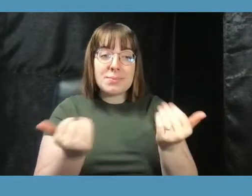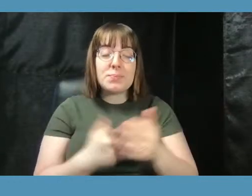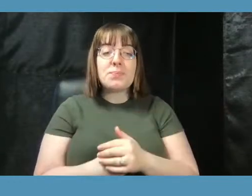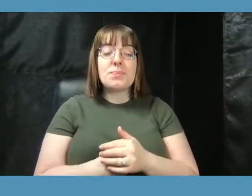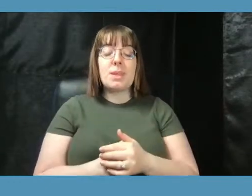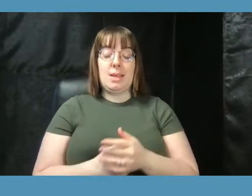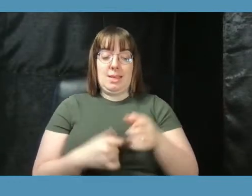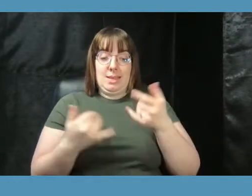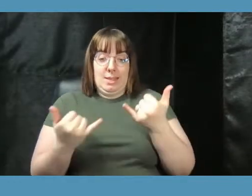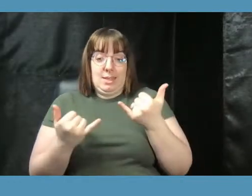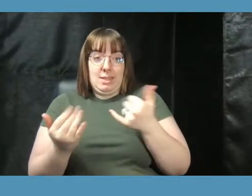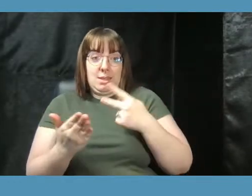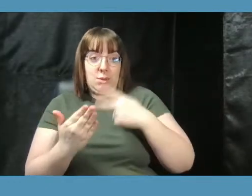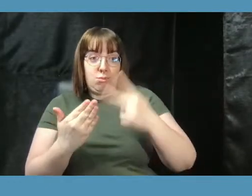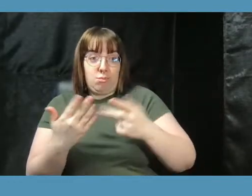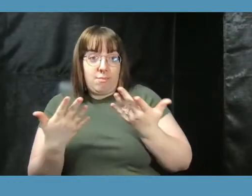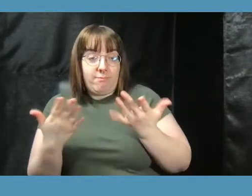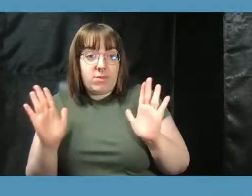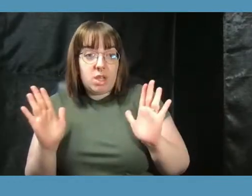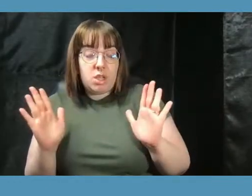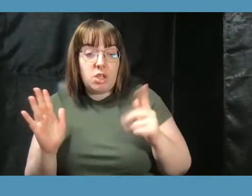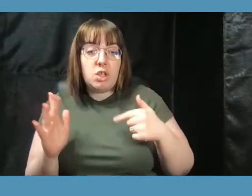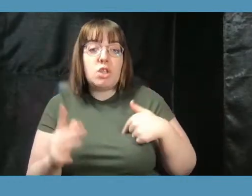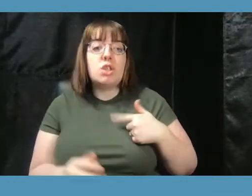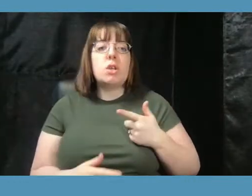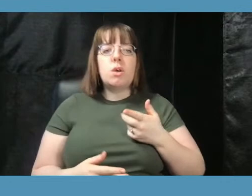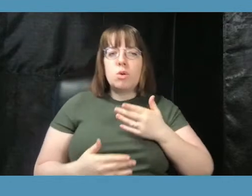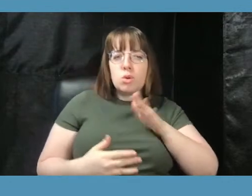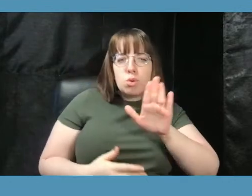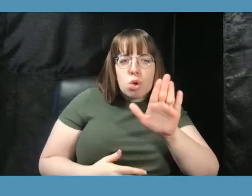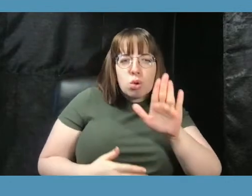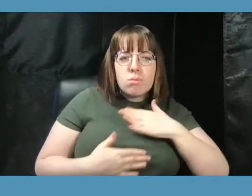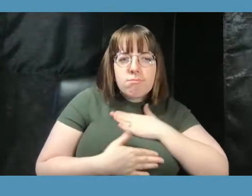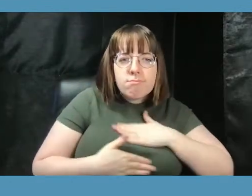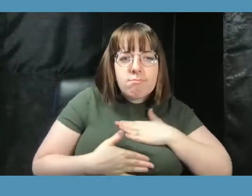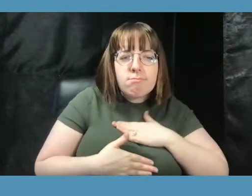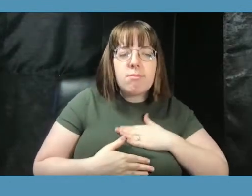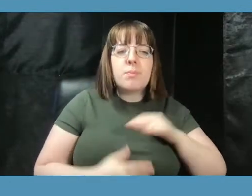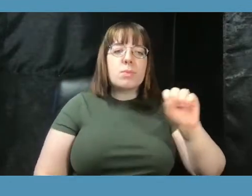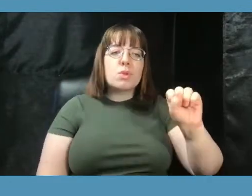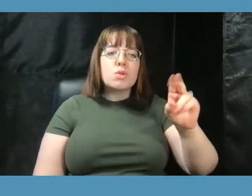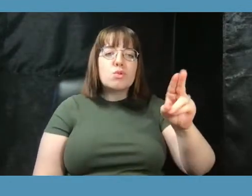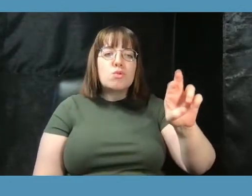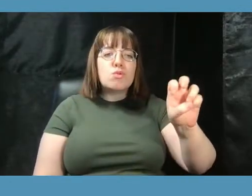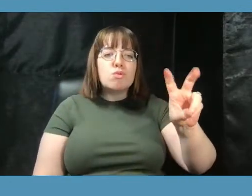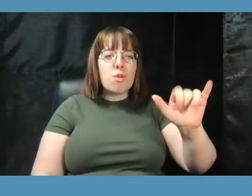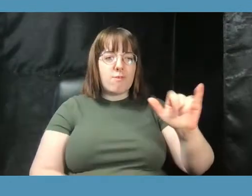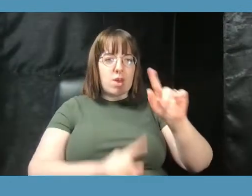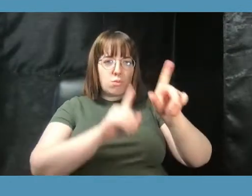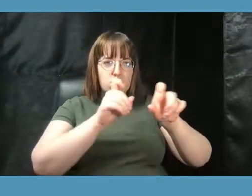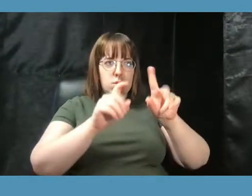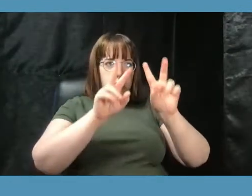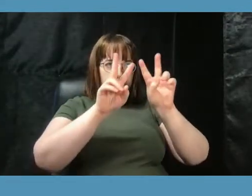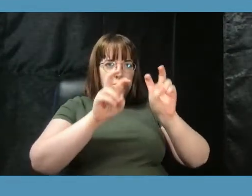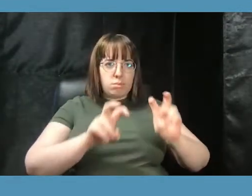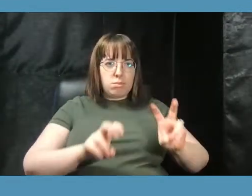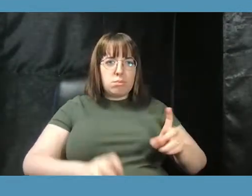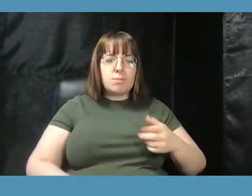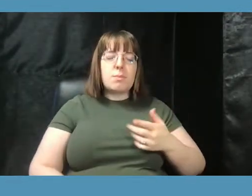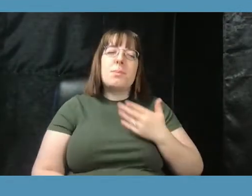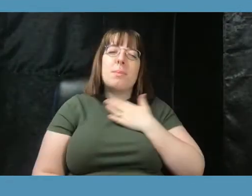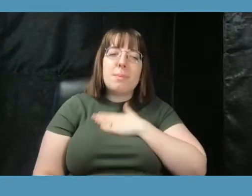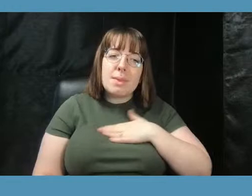a link to a satisfaction survey. Sharing your experience through this survey will only take a few minutes, and it will greatly improve our